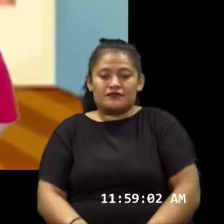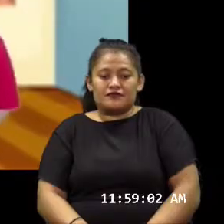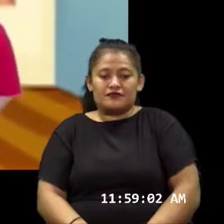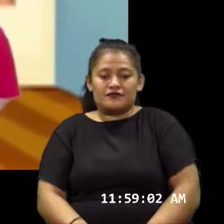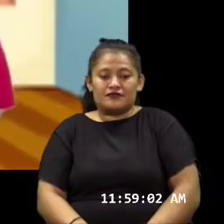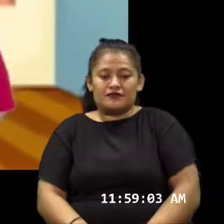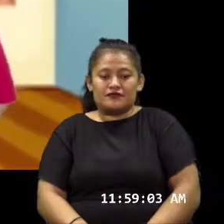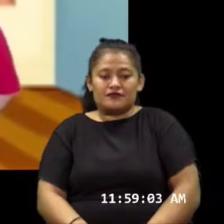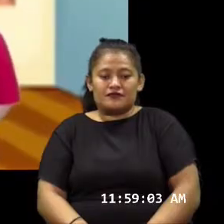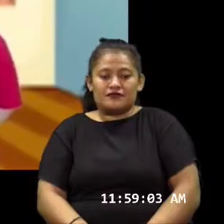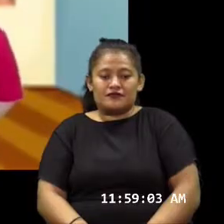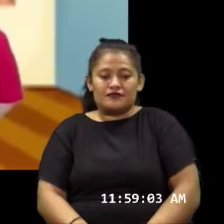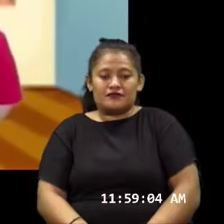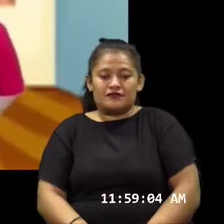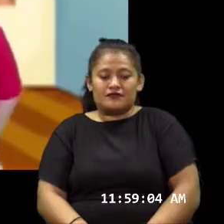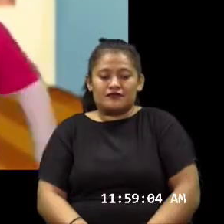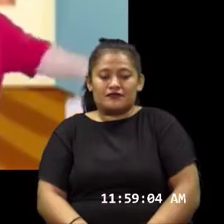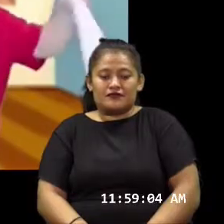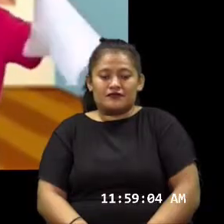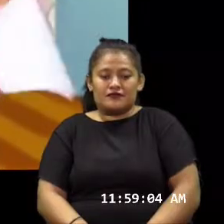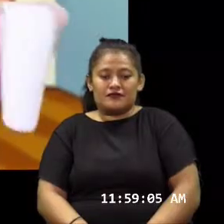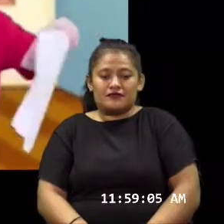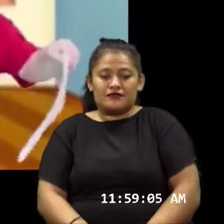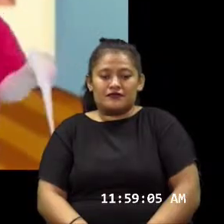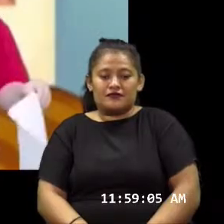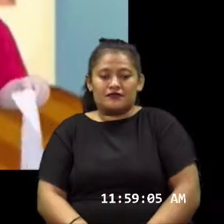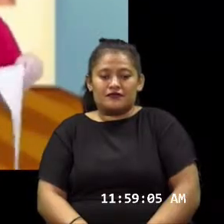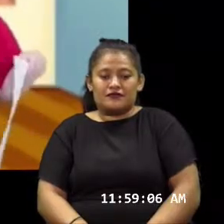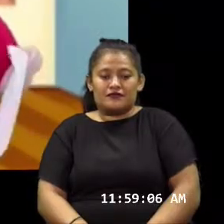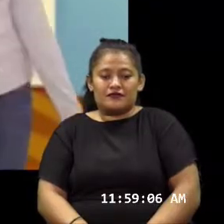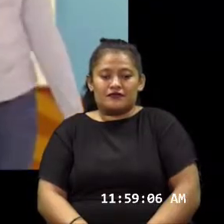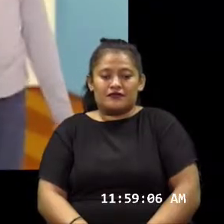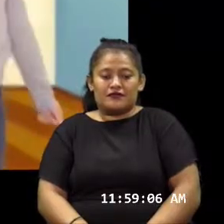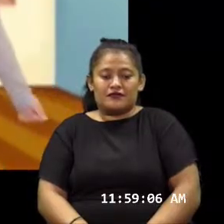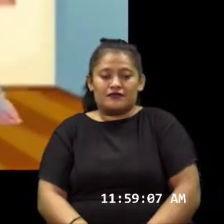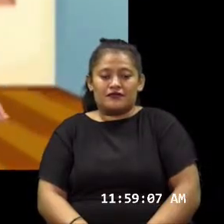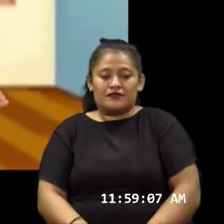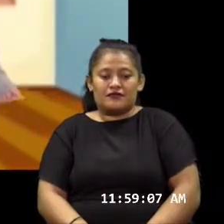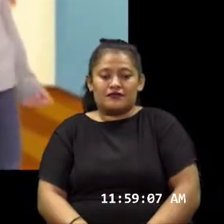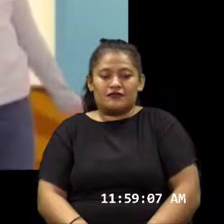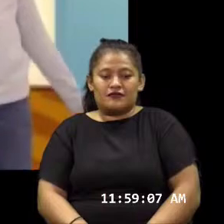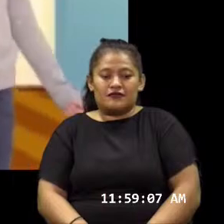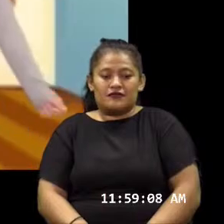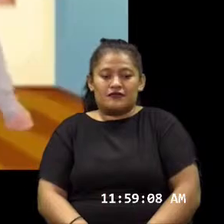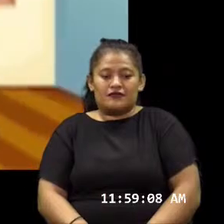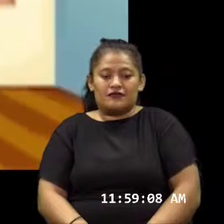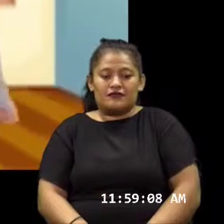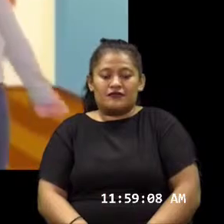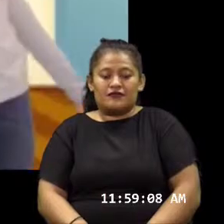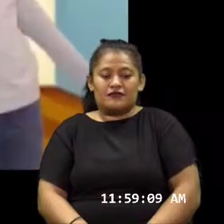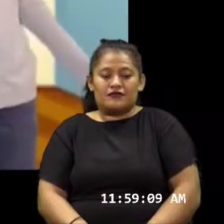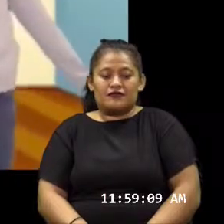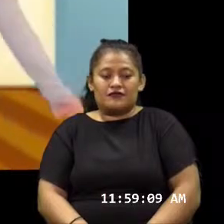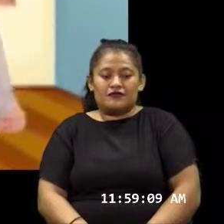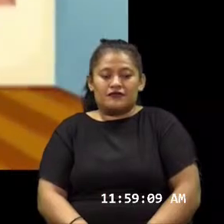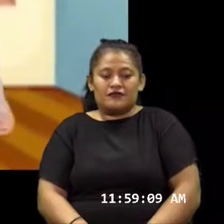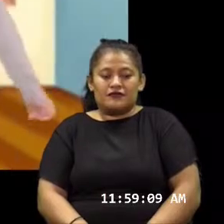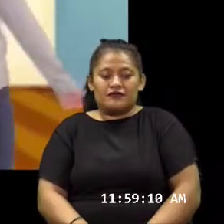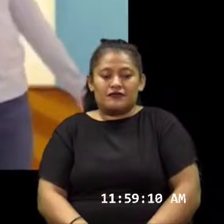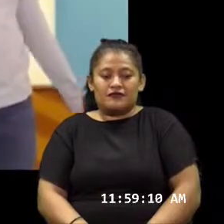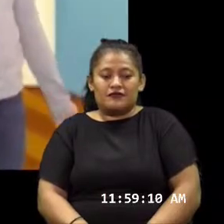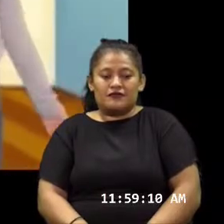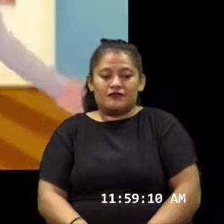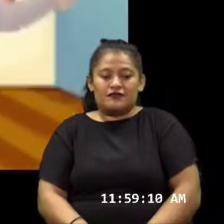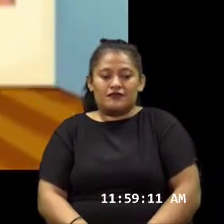paragraph song. Yeah, you know what it is. It's time to take out your paper and get out your pen. Or better yet, a pencil and get ready to write. Cause with